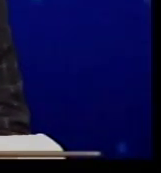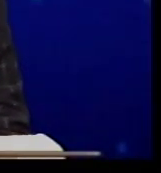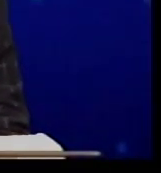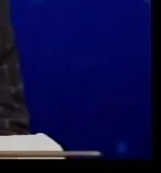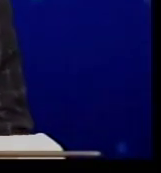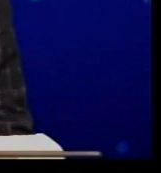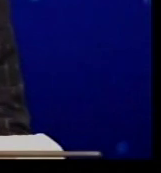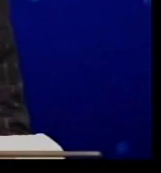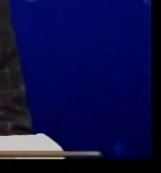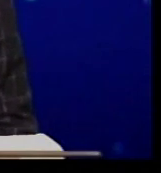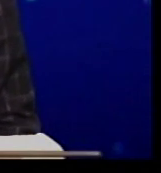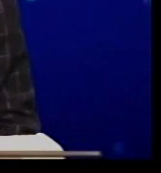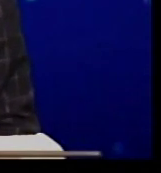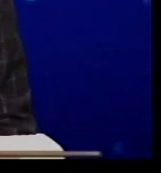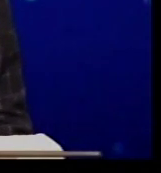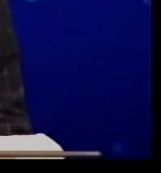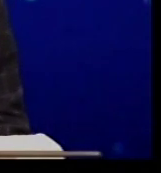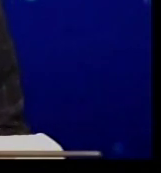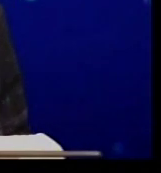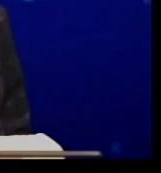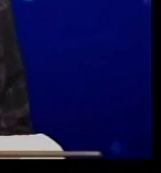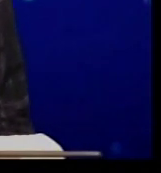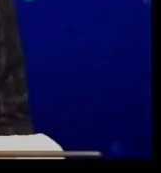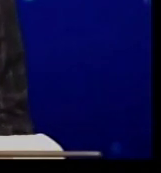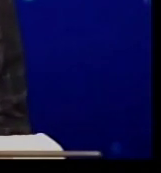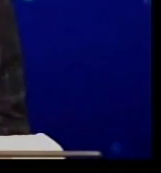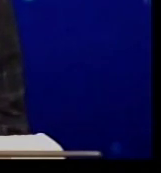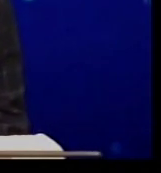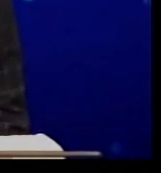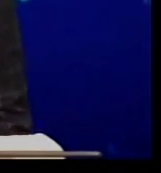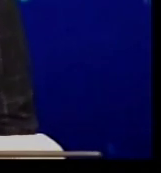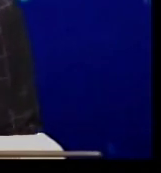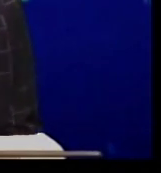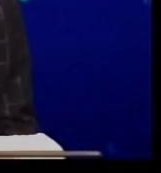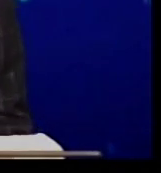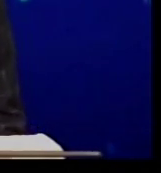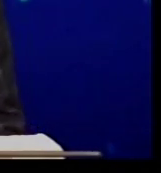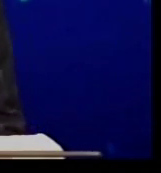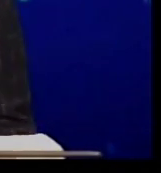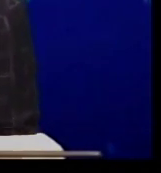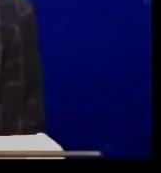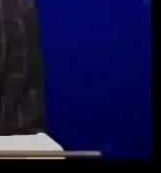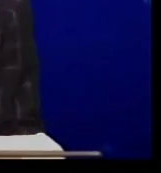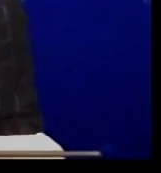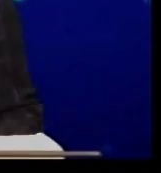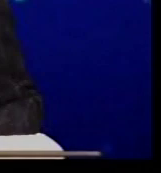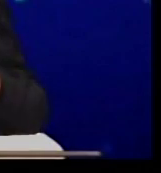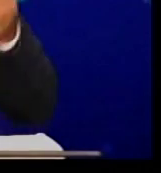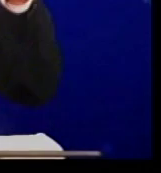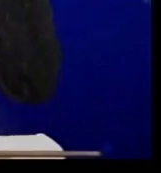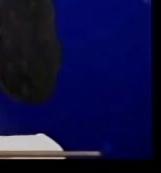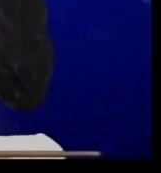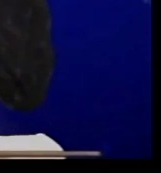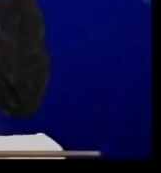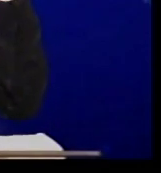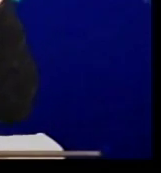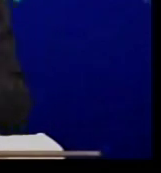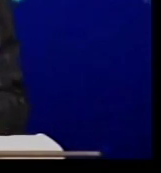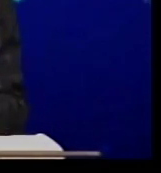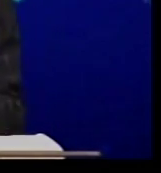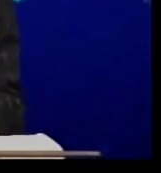Praise the Lord. Rise up as we pray together. Our Father in heaven, we thank you for